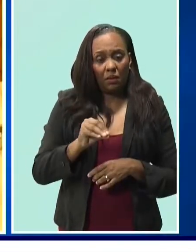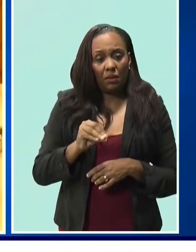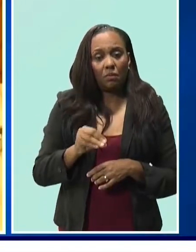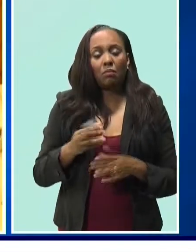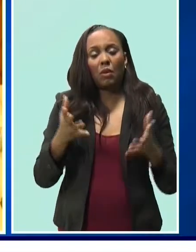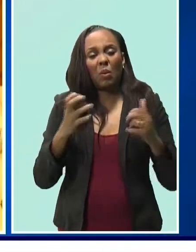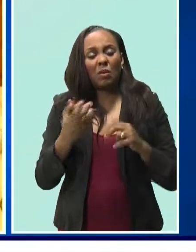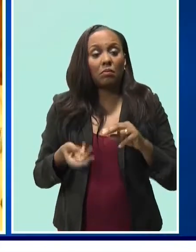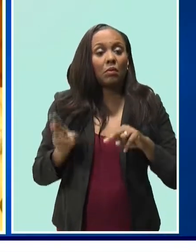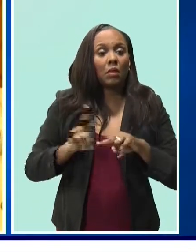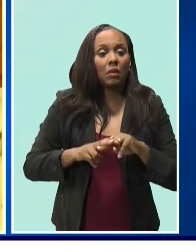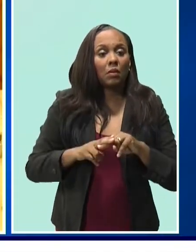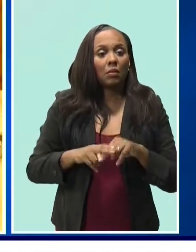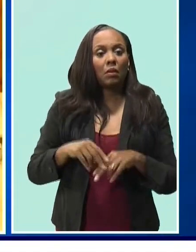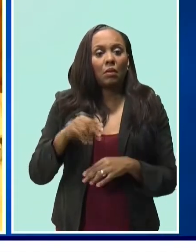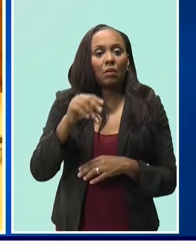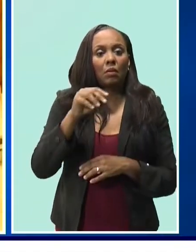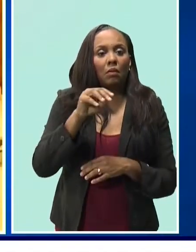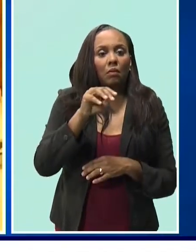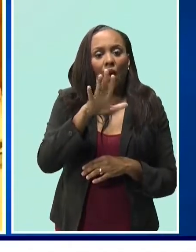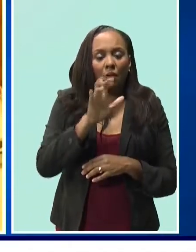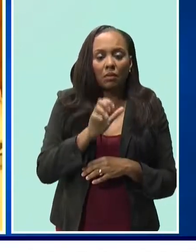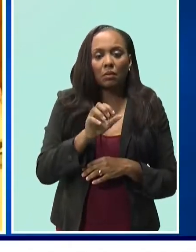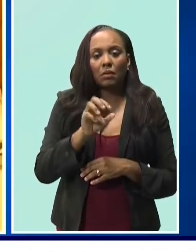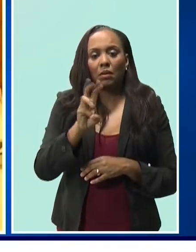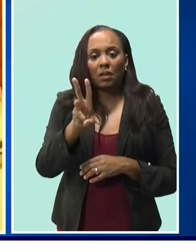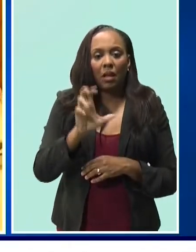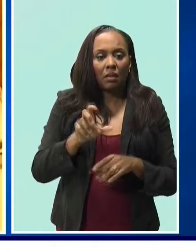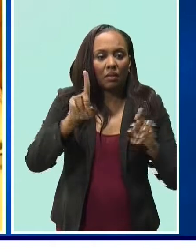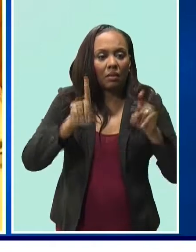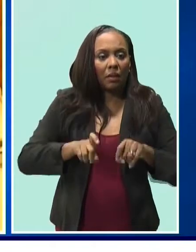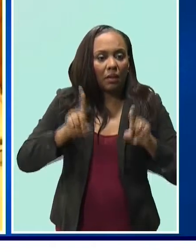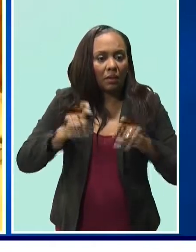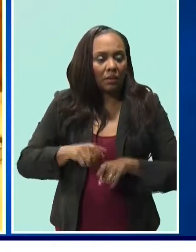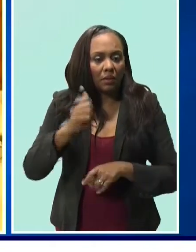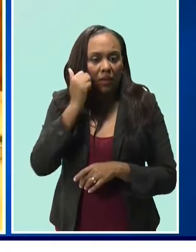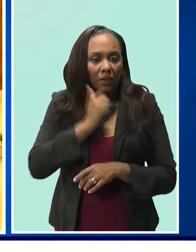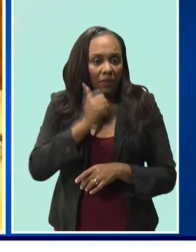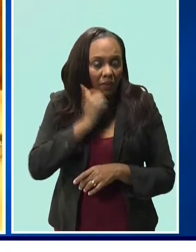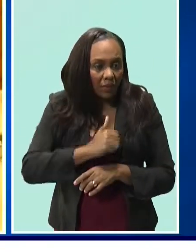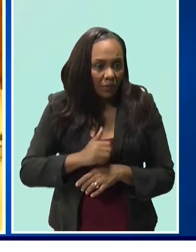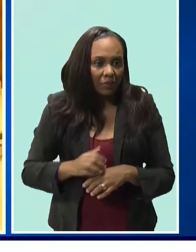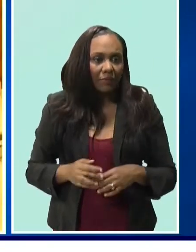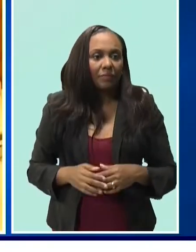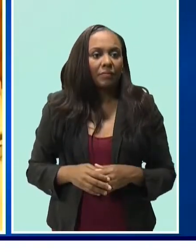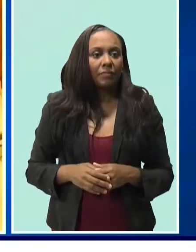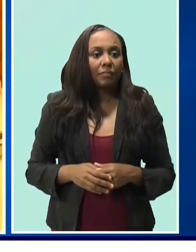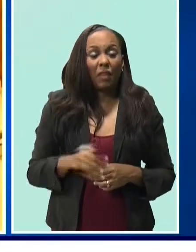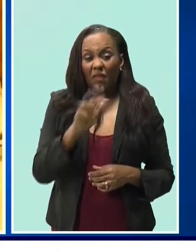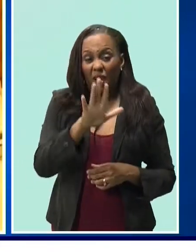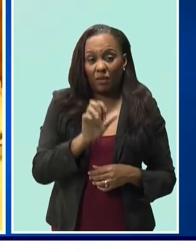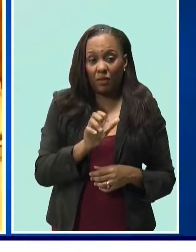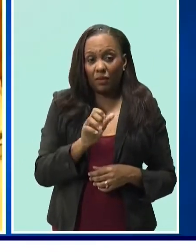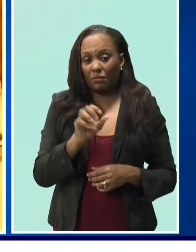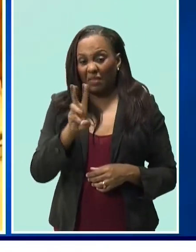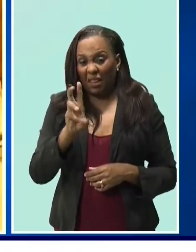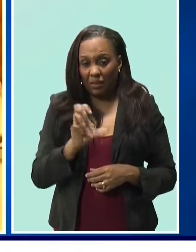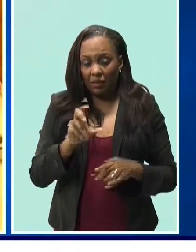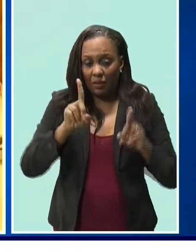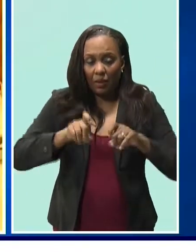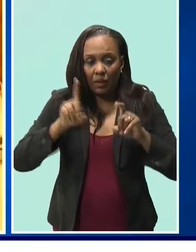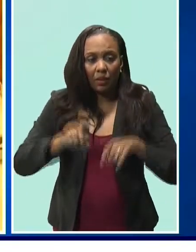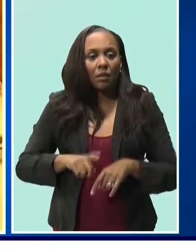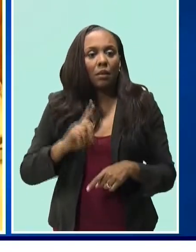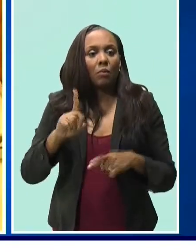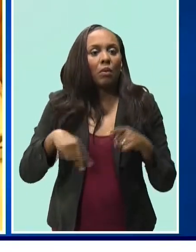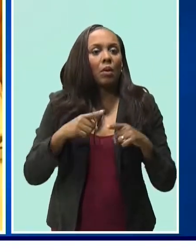as high as 500 to 600 tests a day. Because only when we have widespread